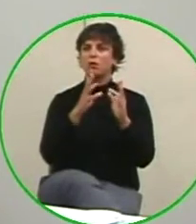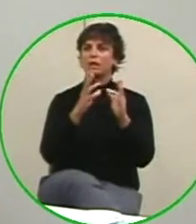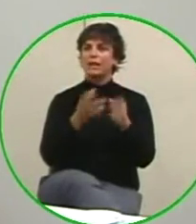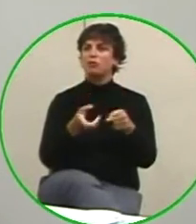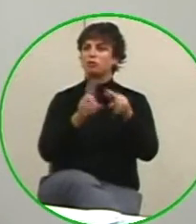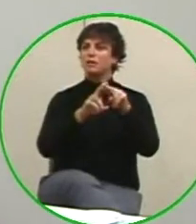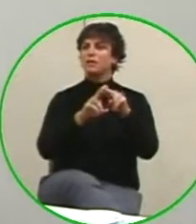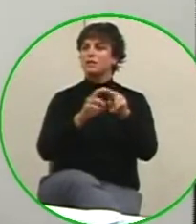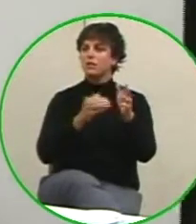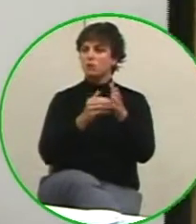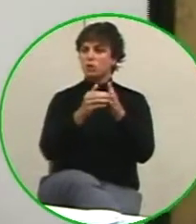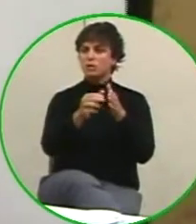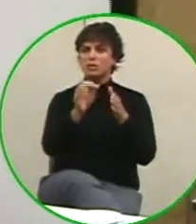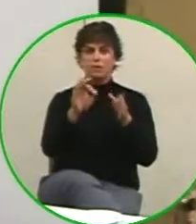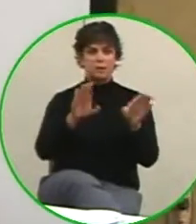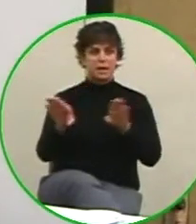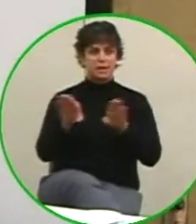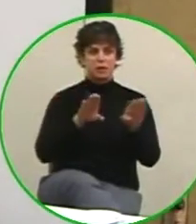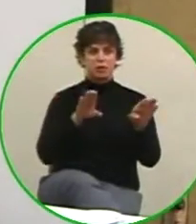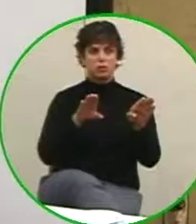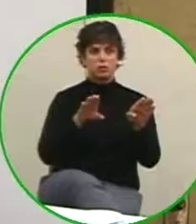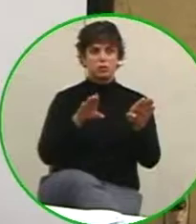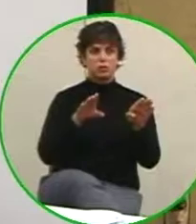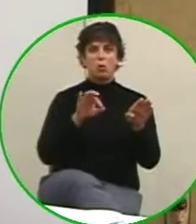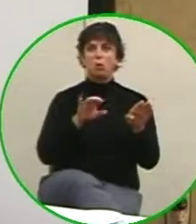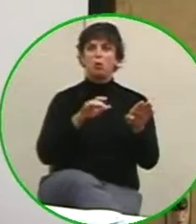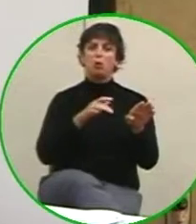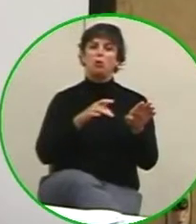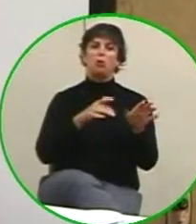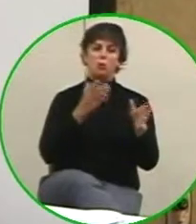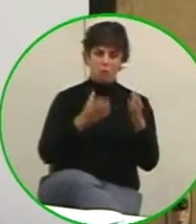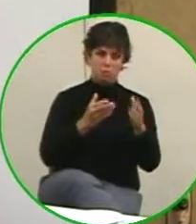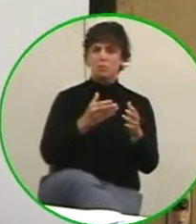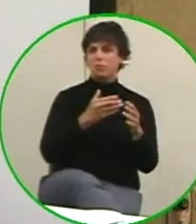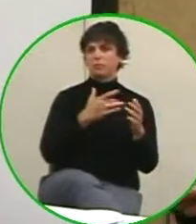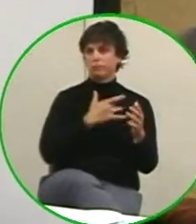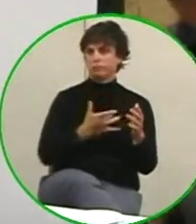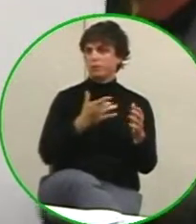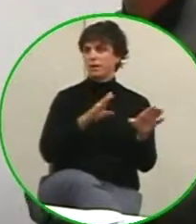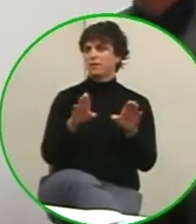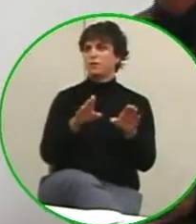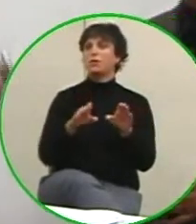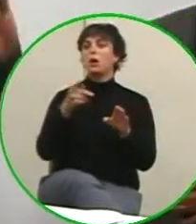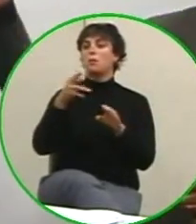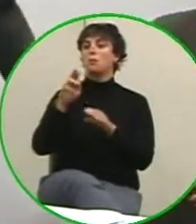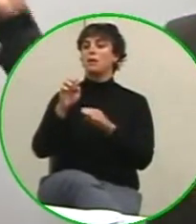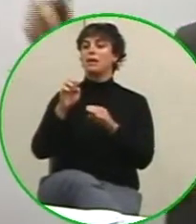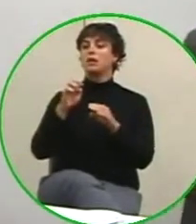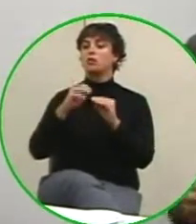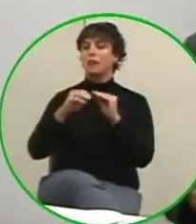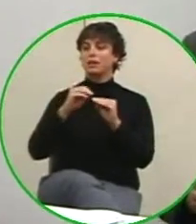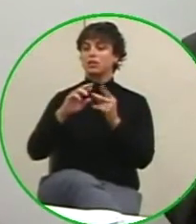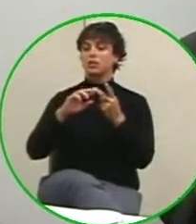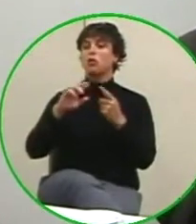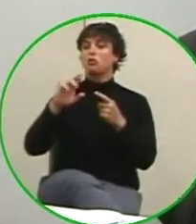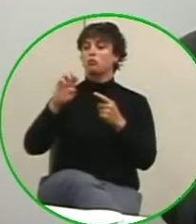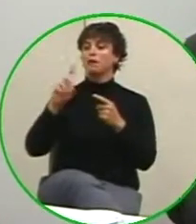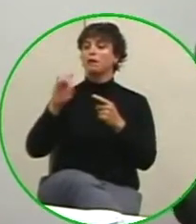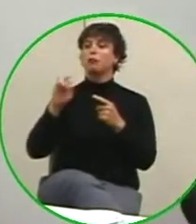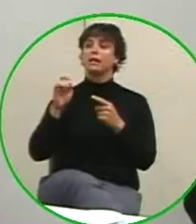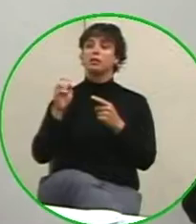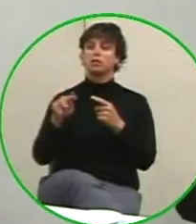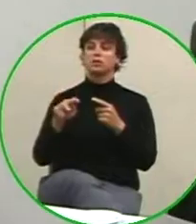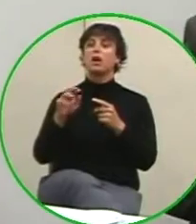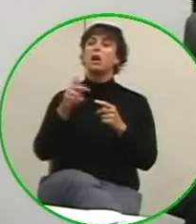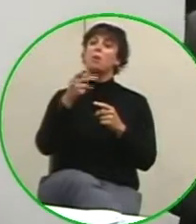of behavior or likelihood of behavior. Pre-correction and redirection, these are things you use all the time, right? Pre-correction